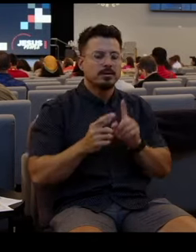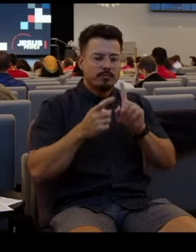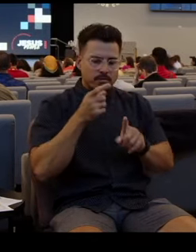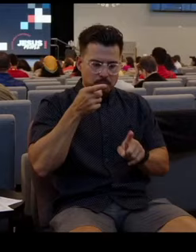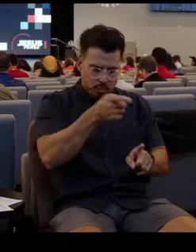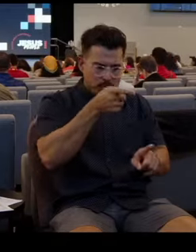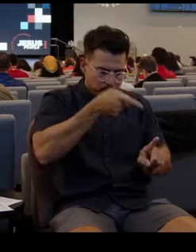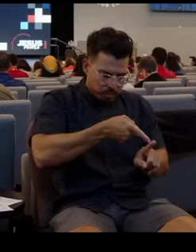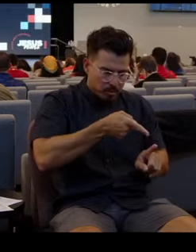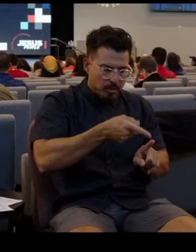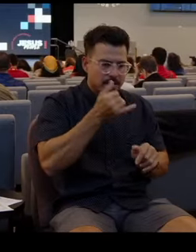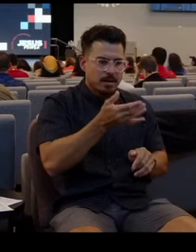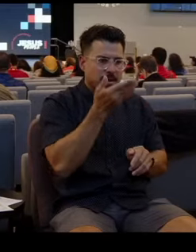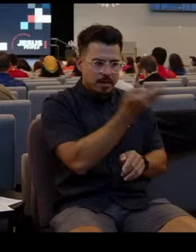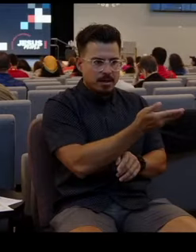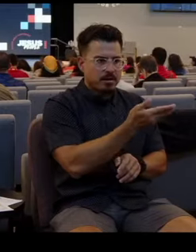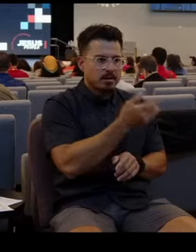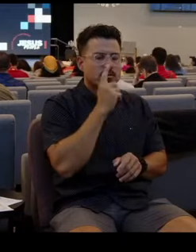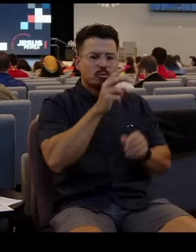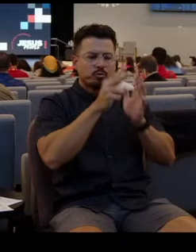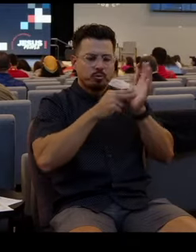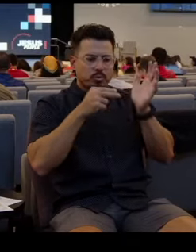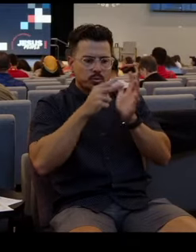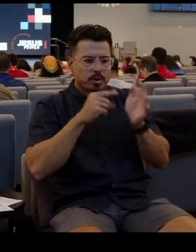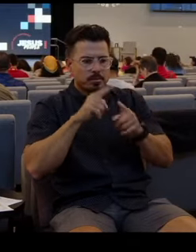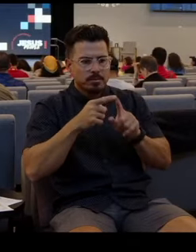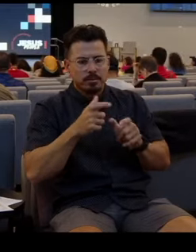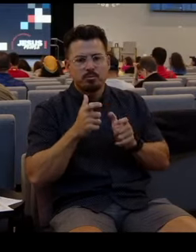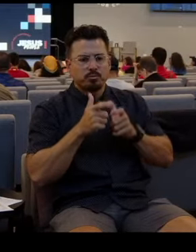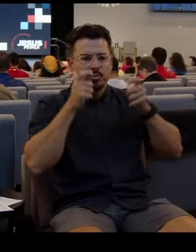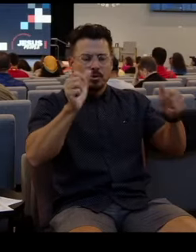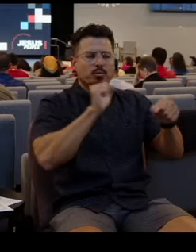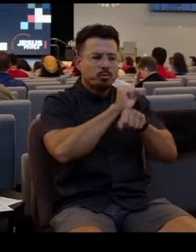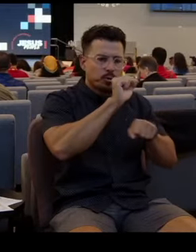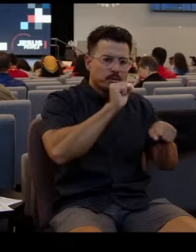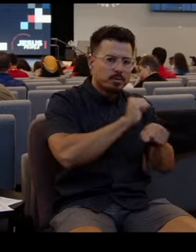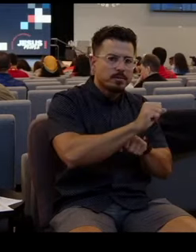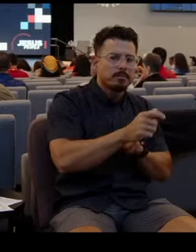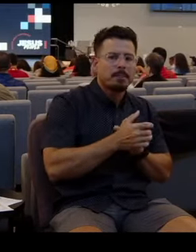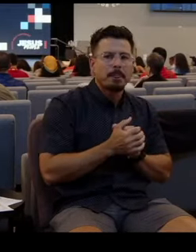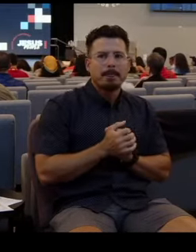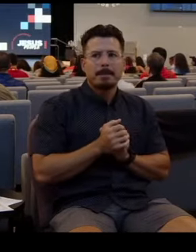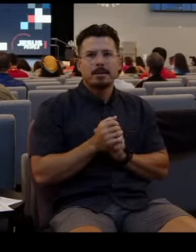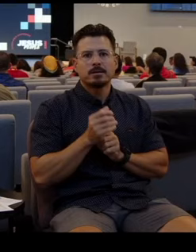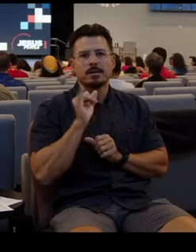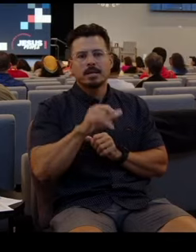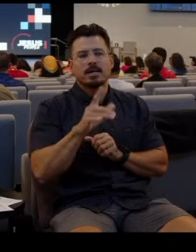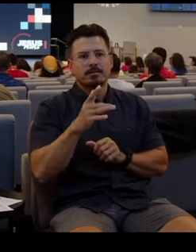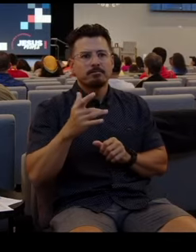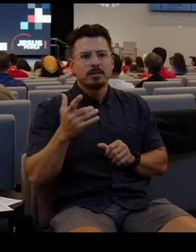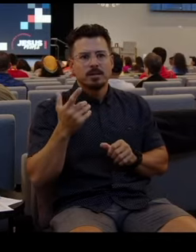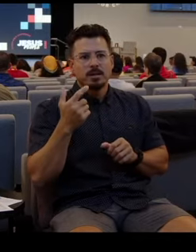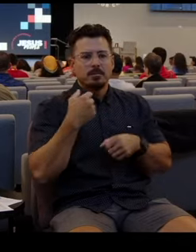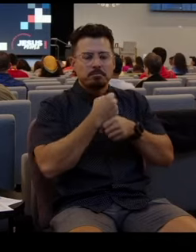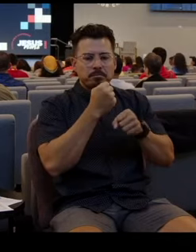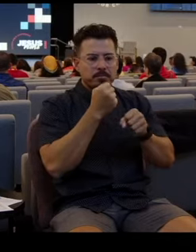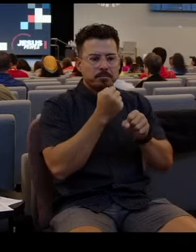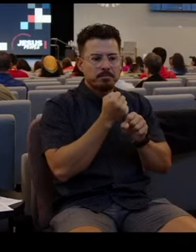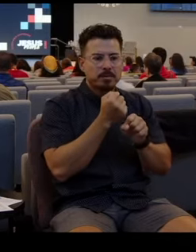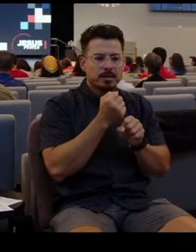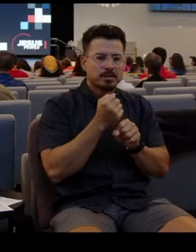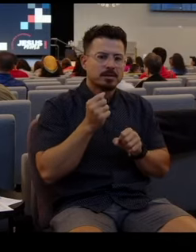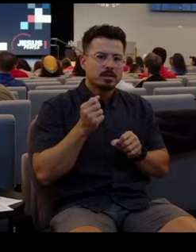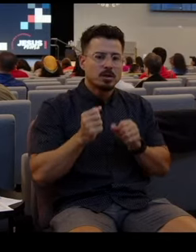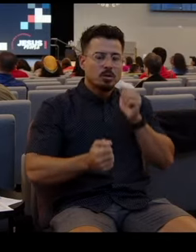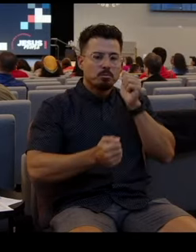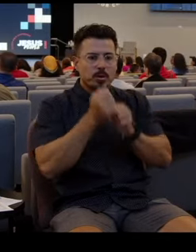there that you begin to read about all the other grand works, you know, that fill out most